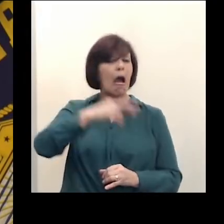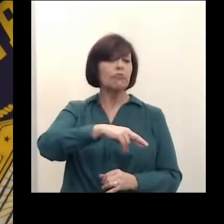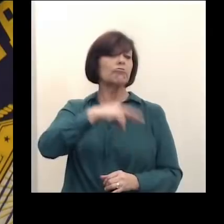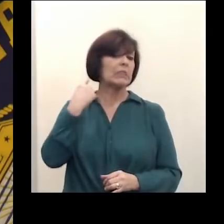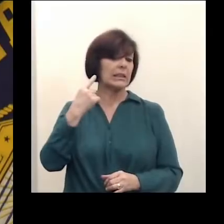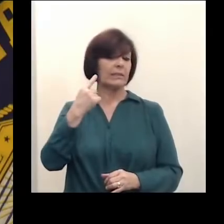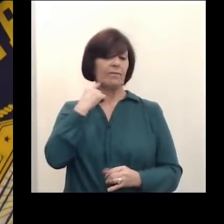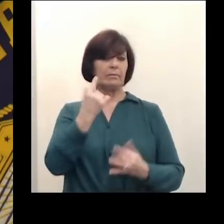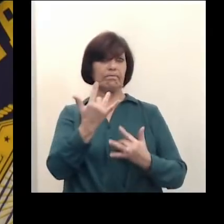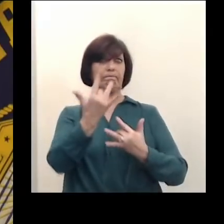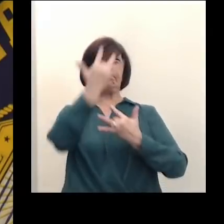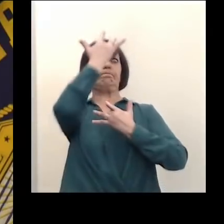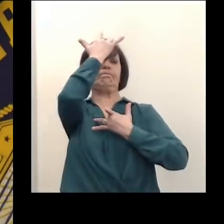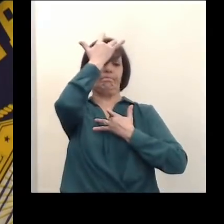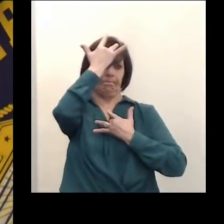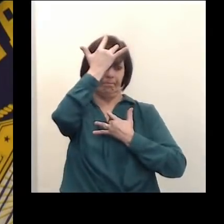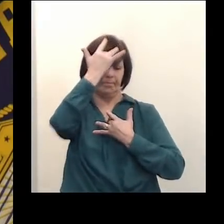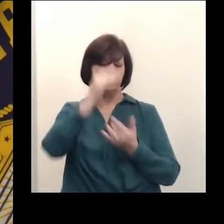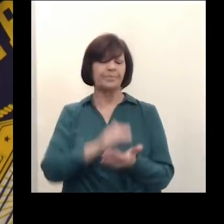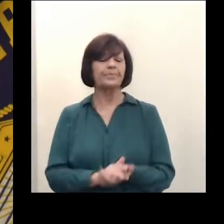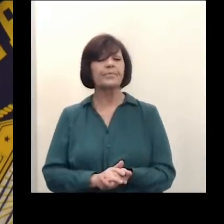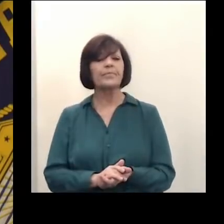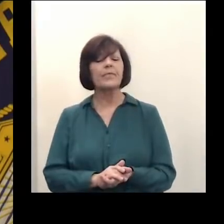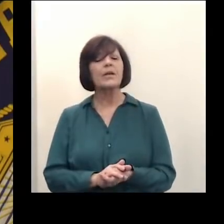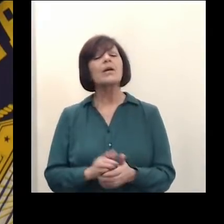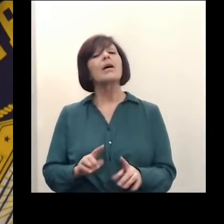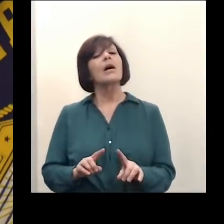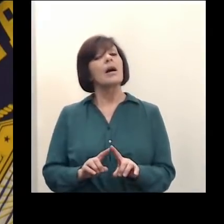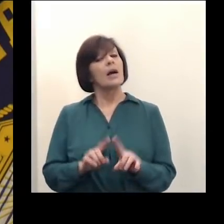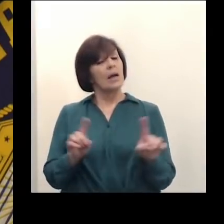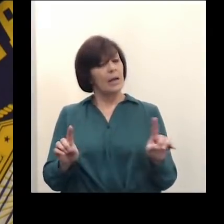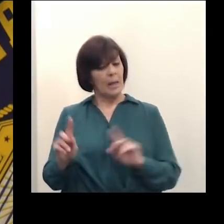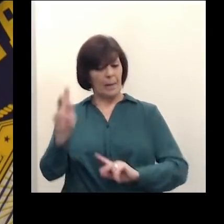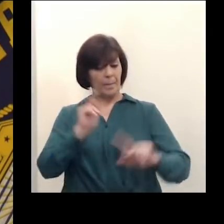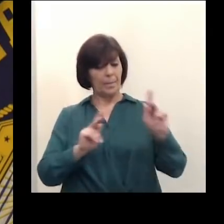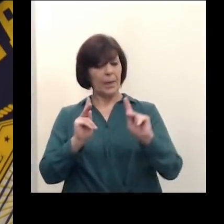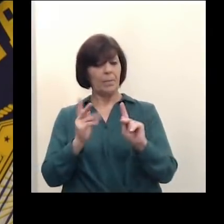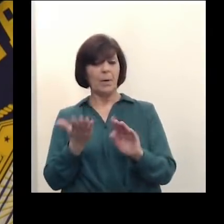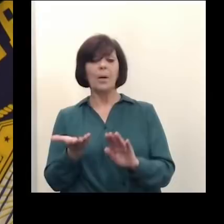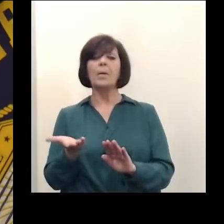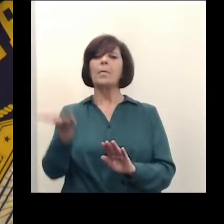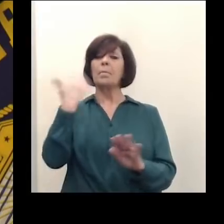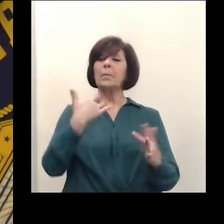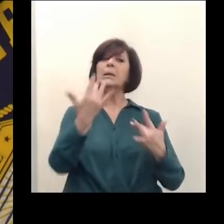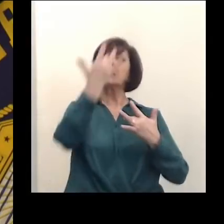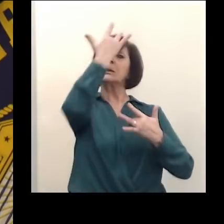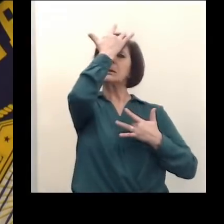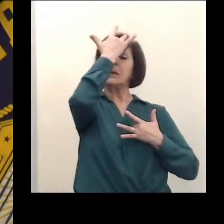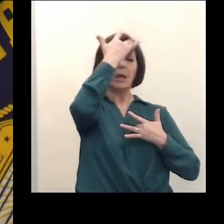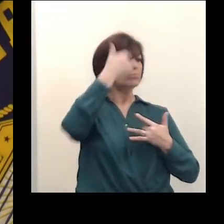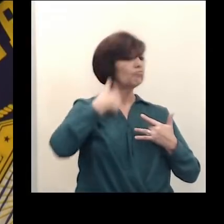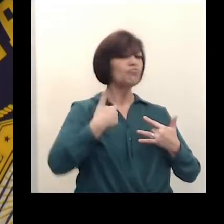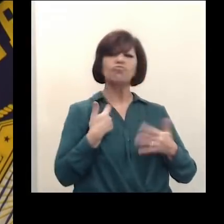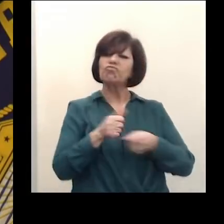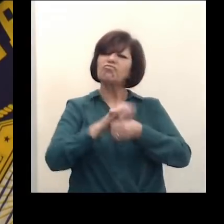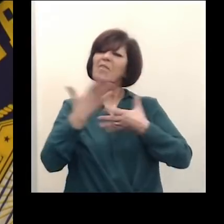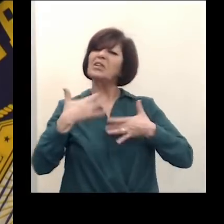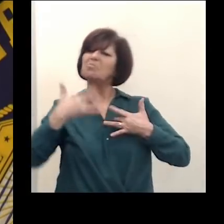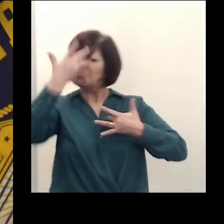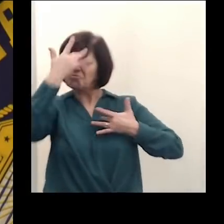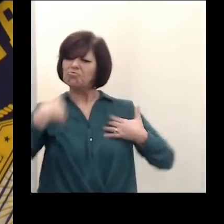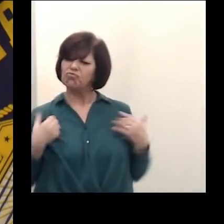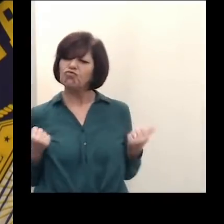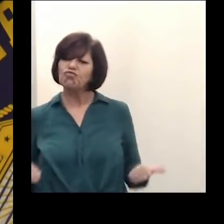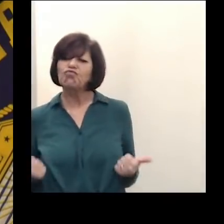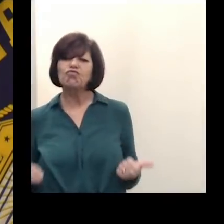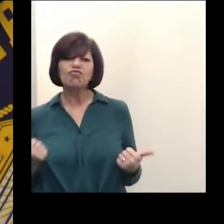bad outcome. However, individuals that were previously infected that feel they're good, because there's lots of talk of immunity from